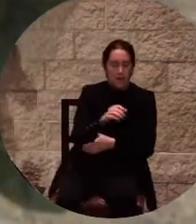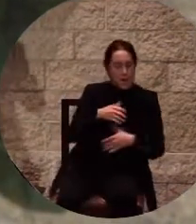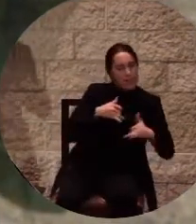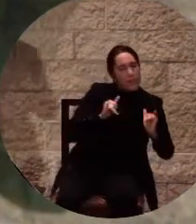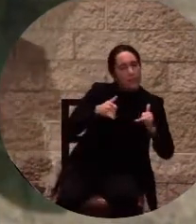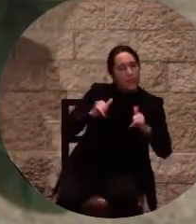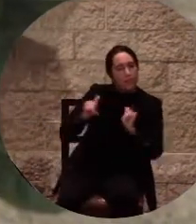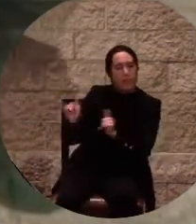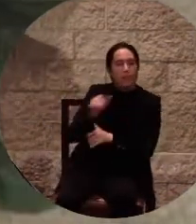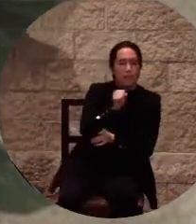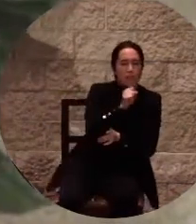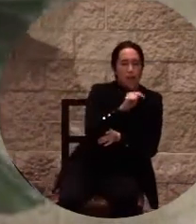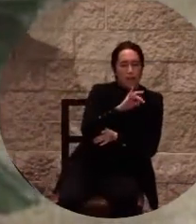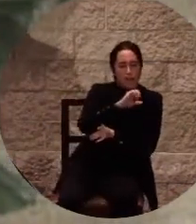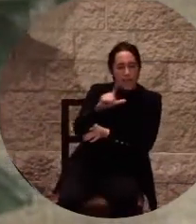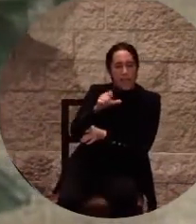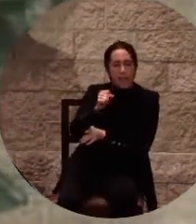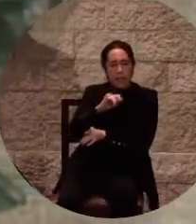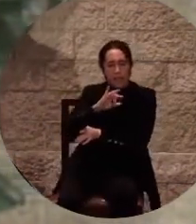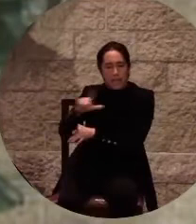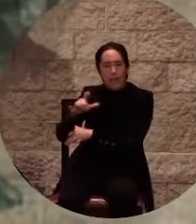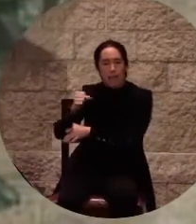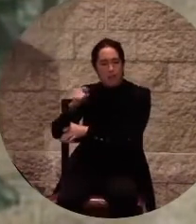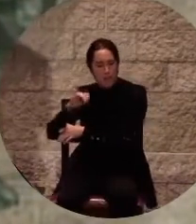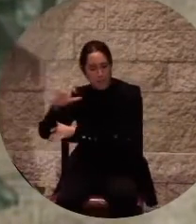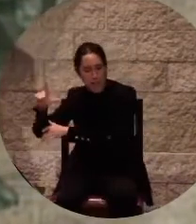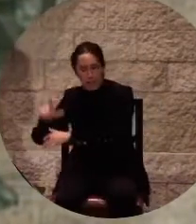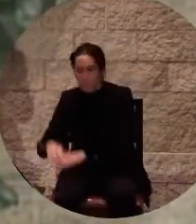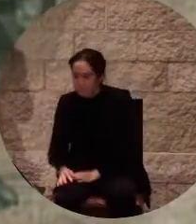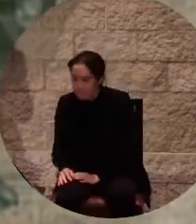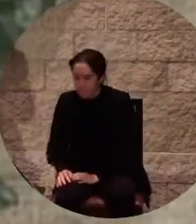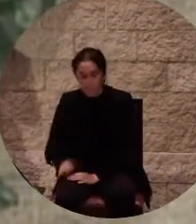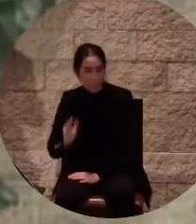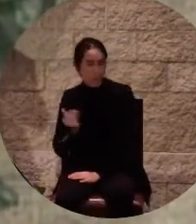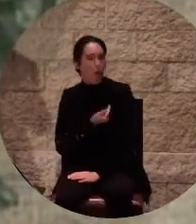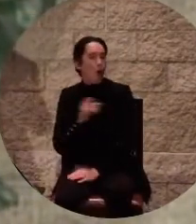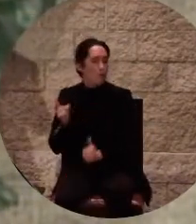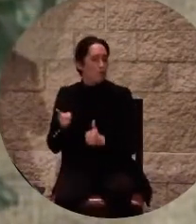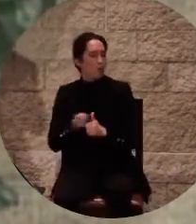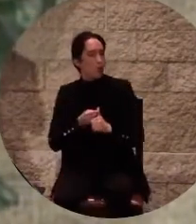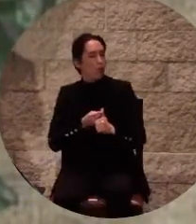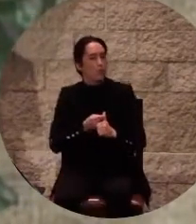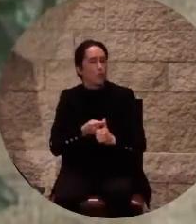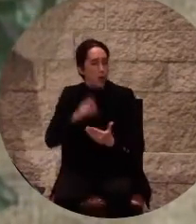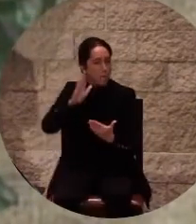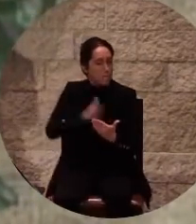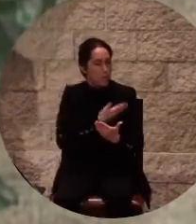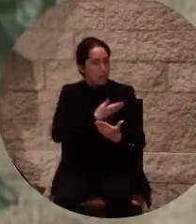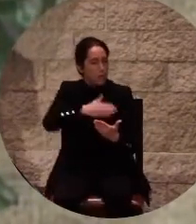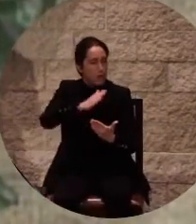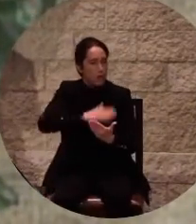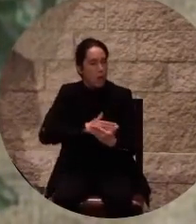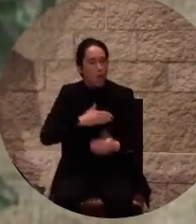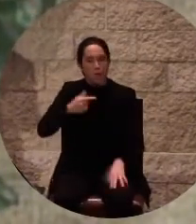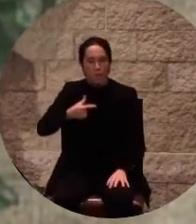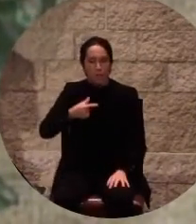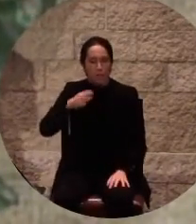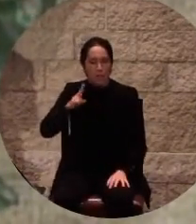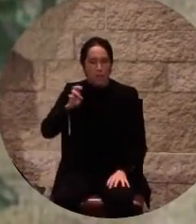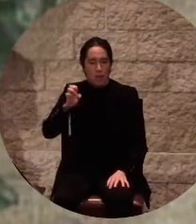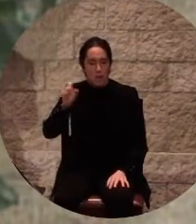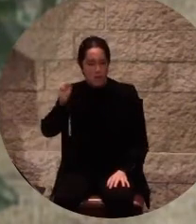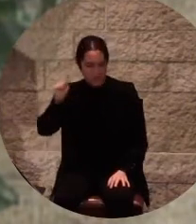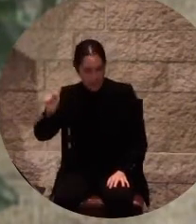anywhere. Our first musical guest is joining us virtually. She is a member of one of the dynasties of